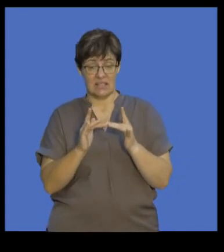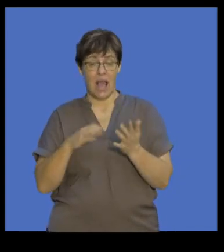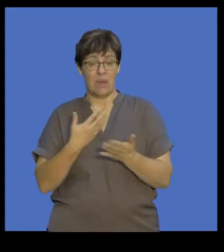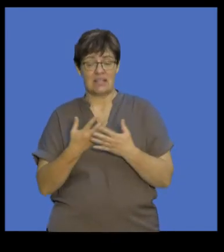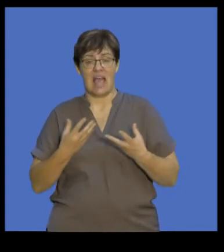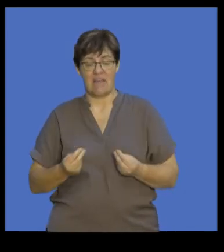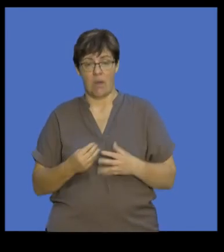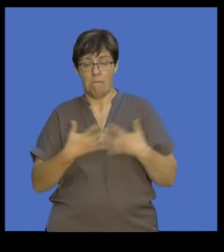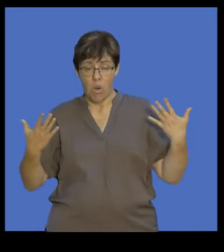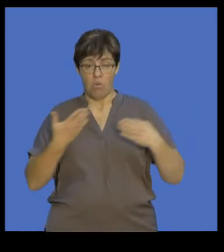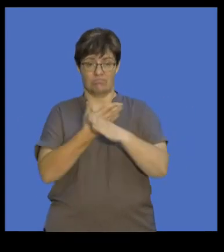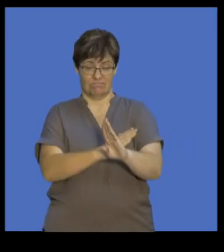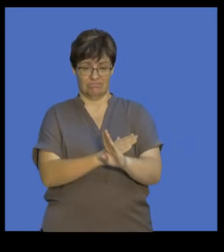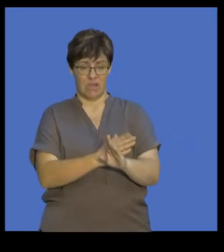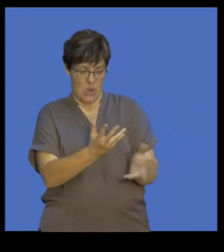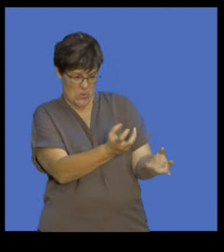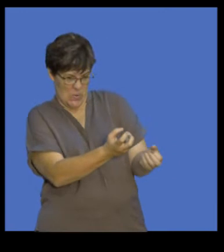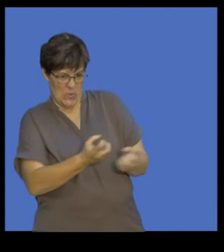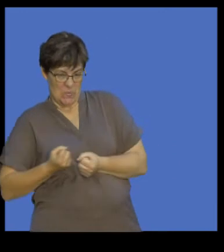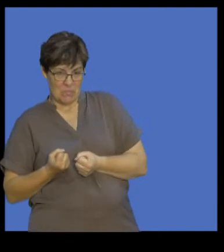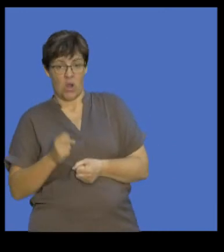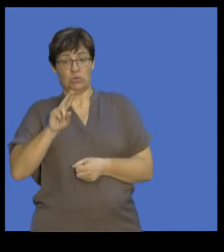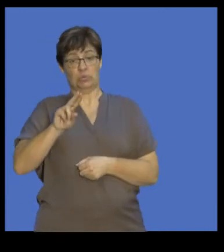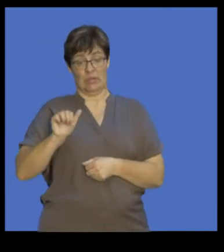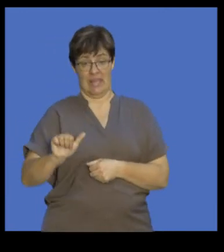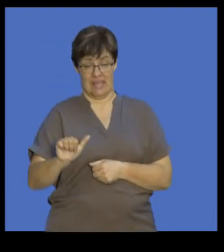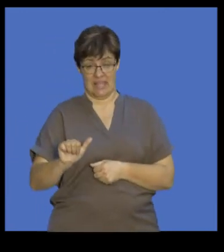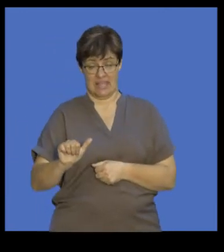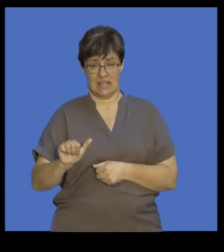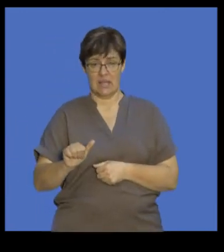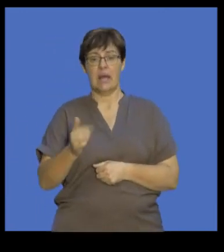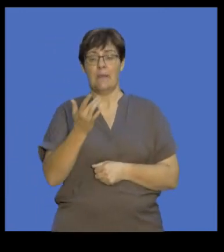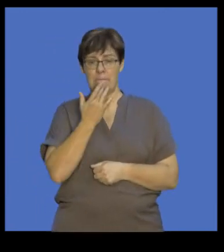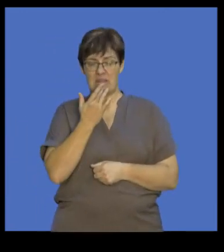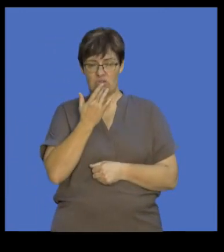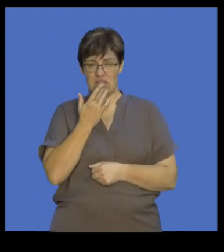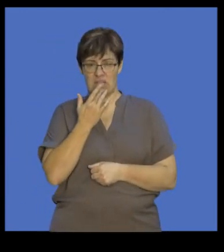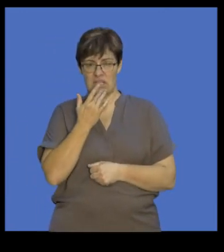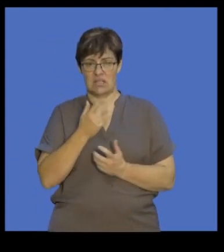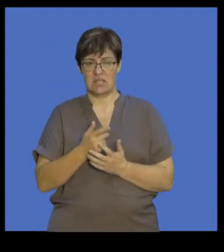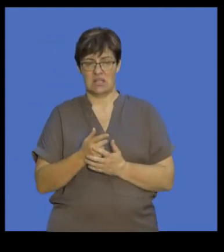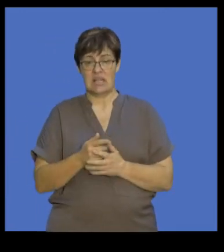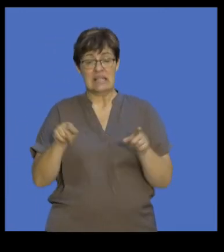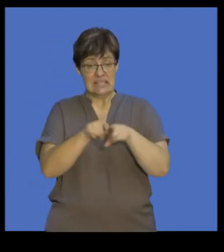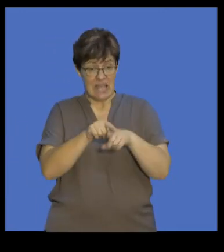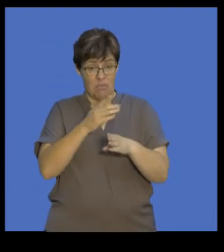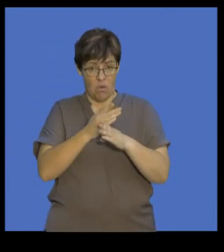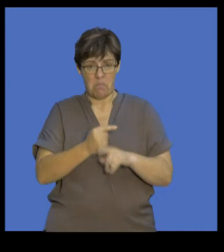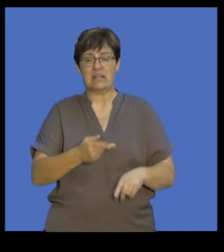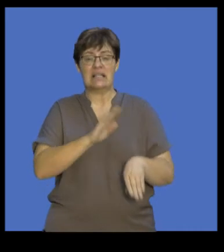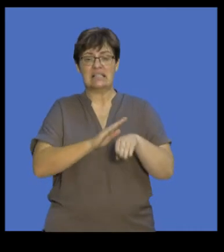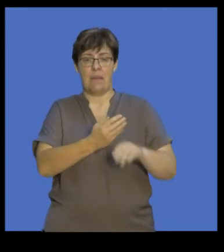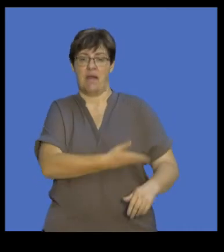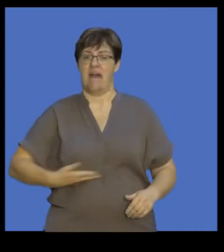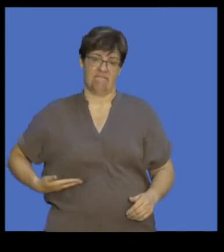to an appliance that has got greater resistance, which draws a current of 2 amperes, that battery will only do the same